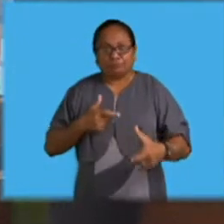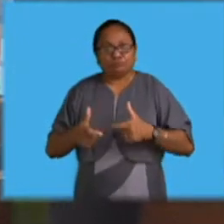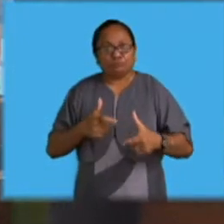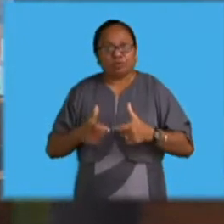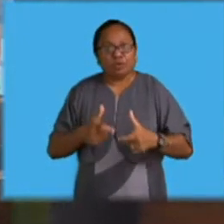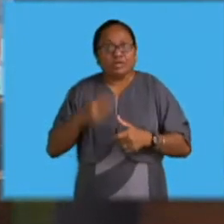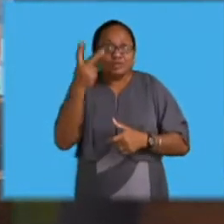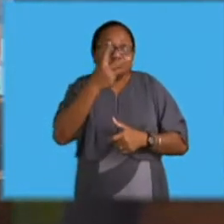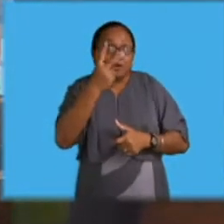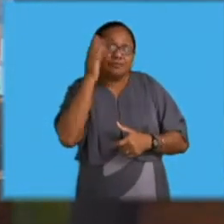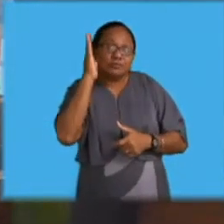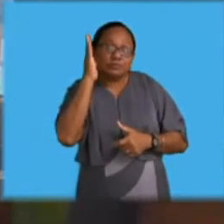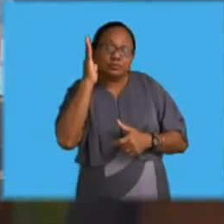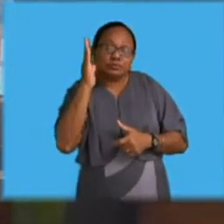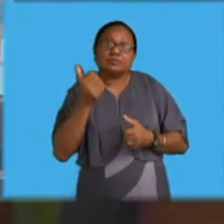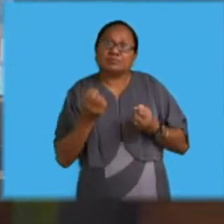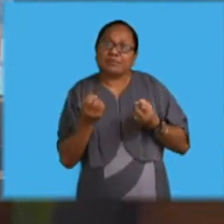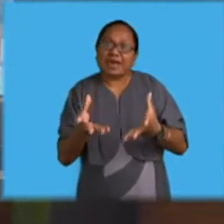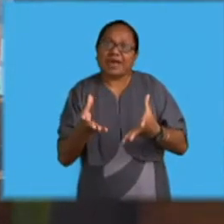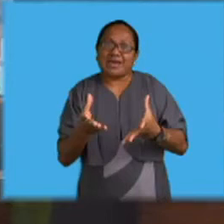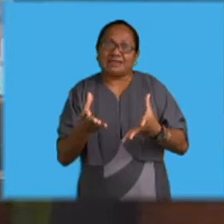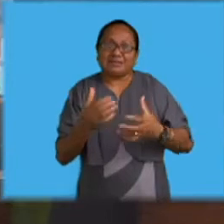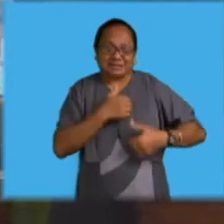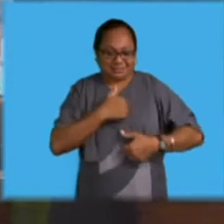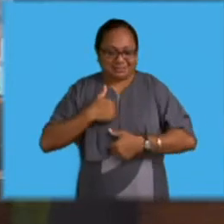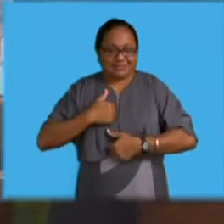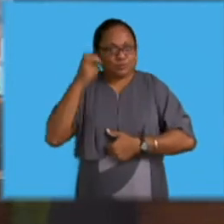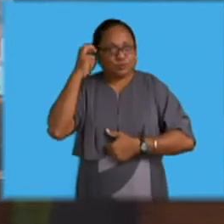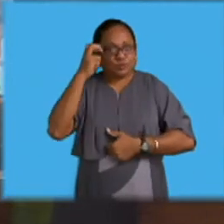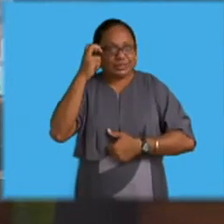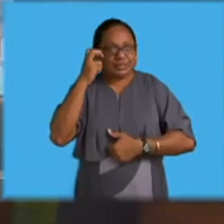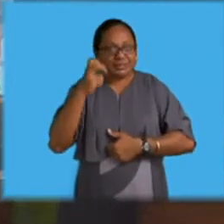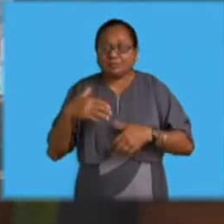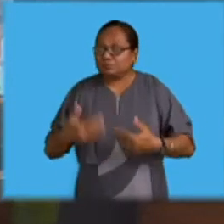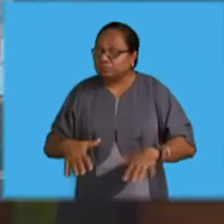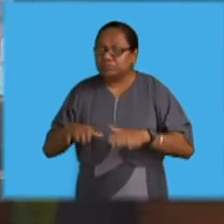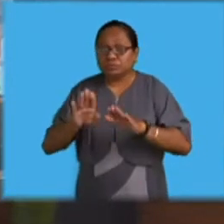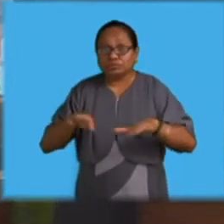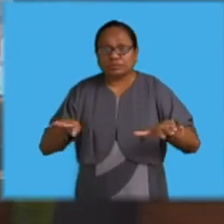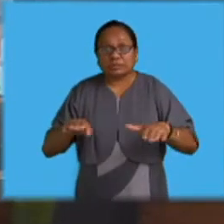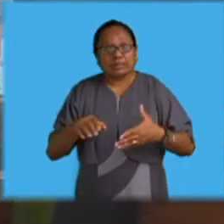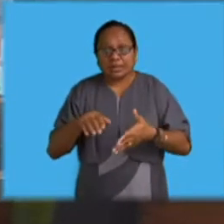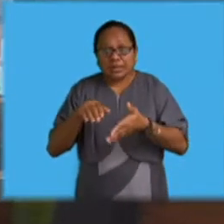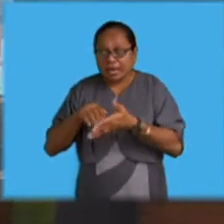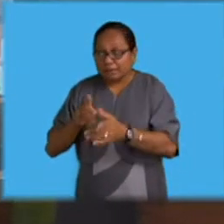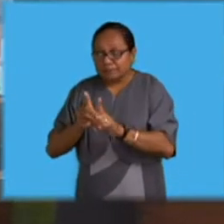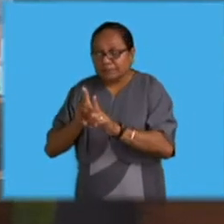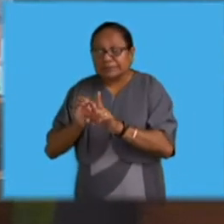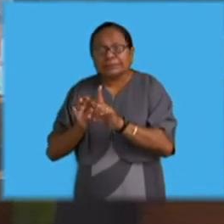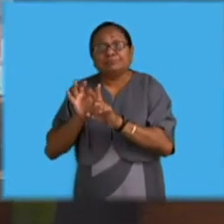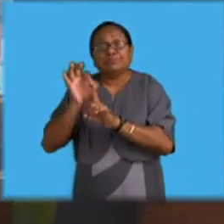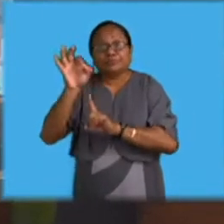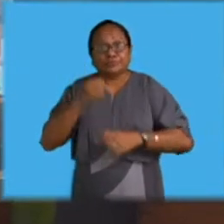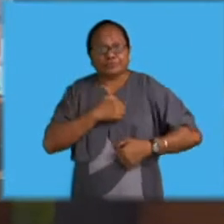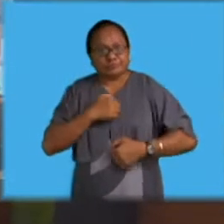12 schools have implemented cadet training. The cadet training instills discipline in children, which is then followed by a host of values and virtues, because the